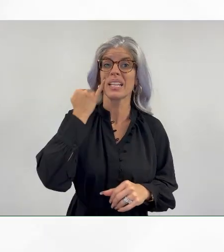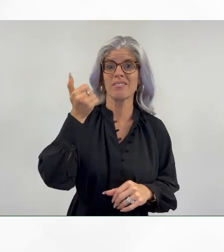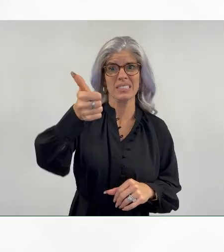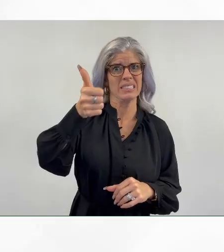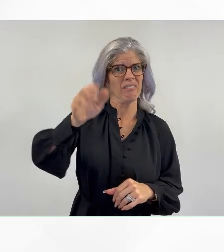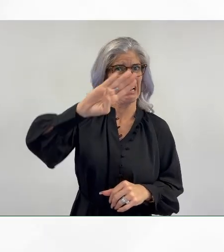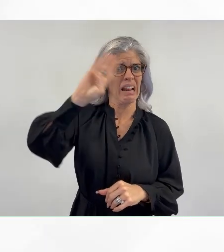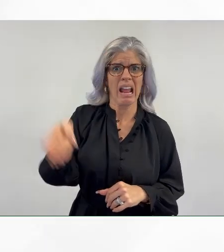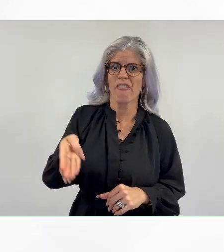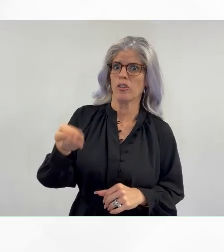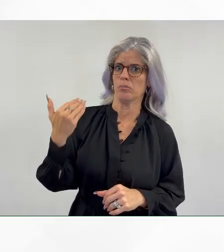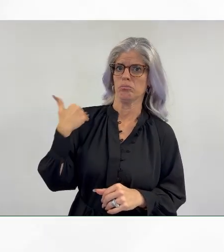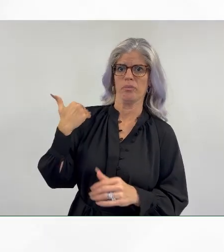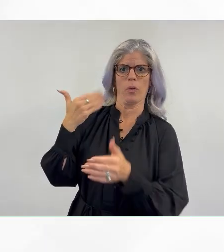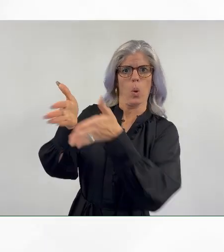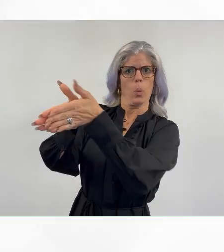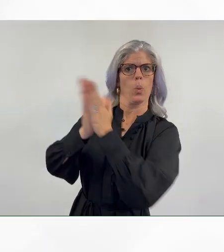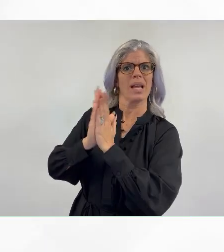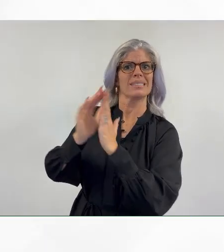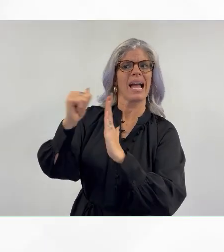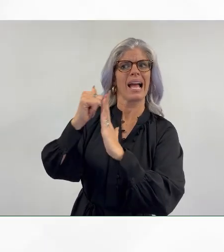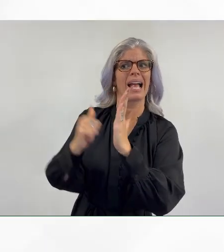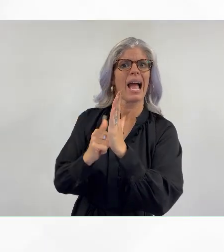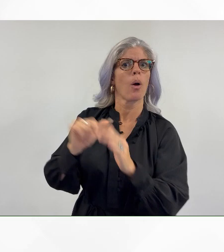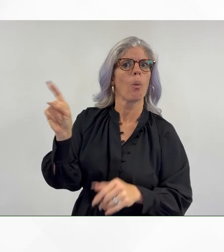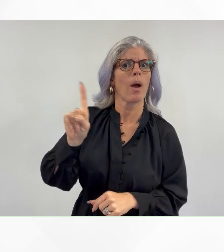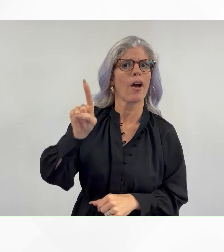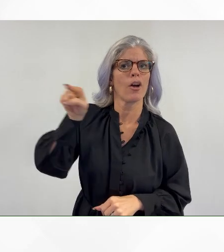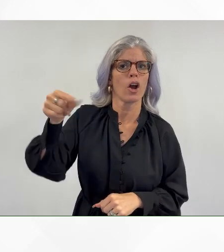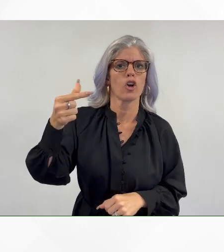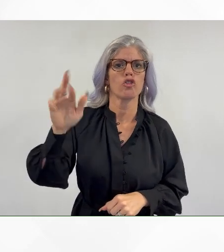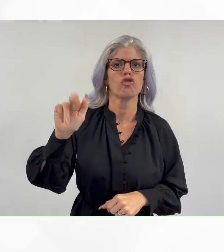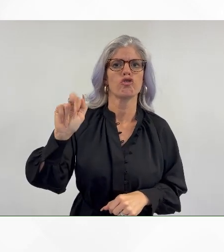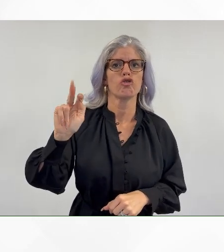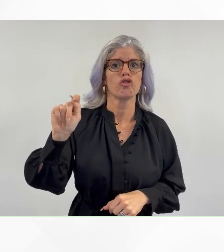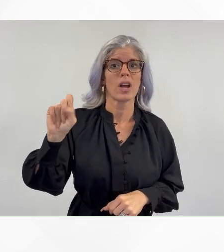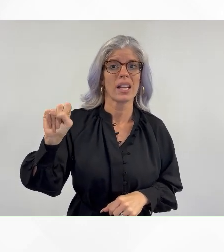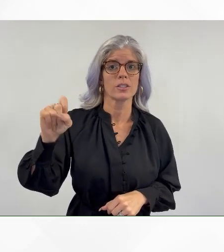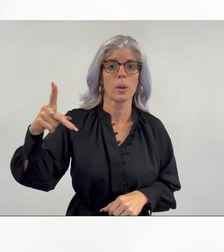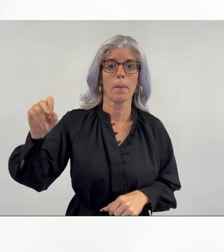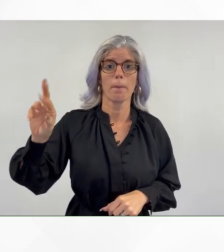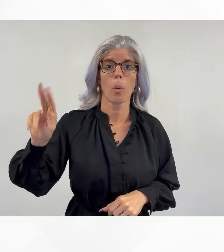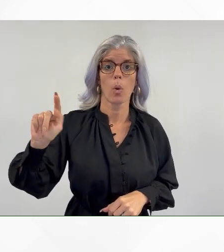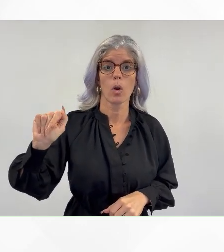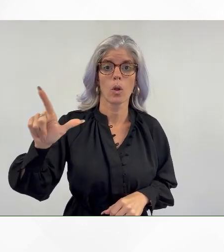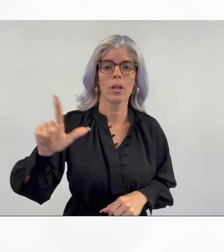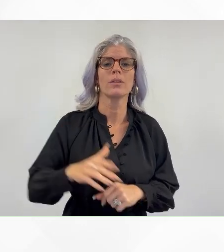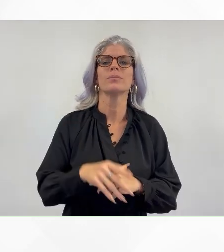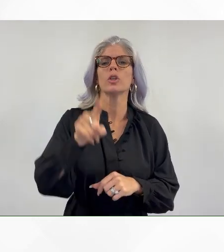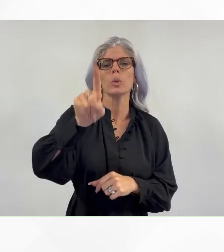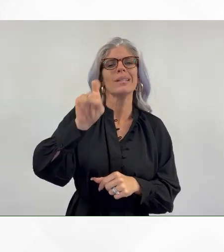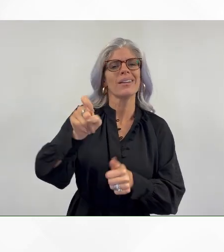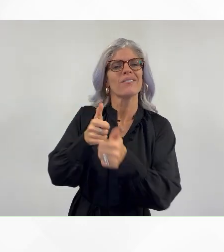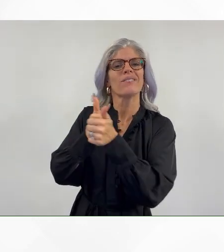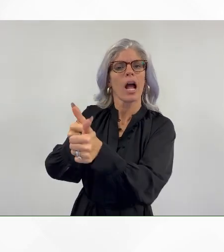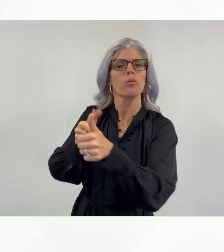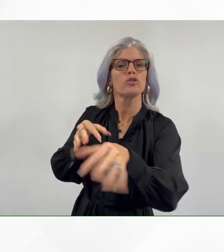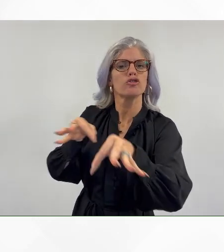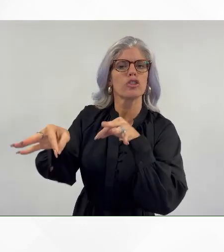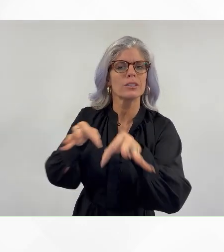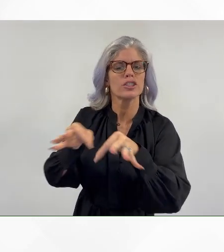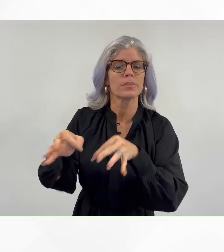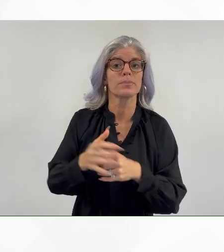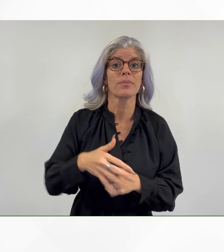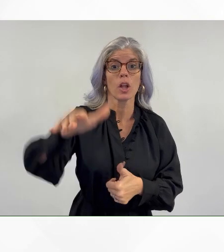First, if you have never requested an account in Grants Portal, you'll want to follow these directions. Please note, we will be providing the links to Grants